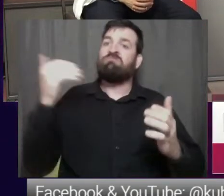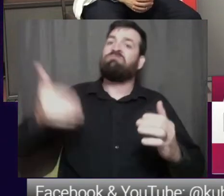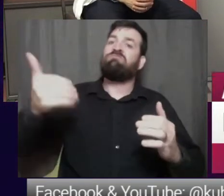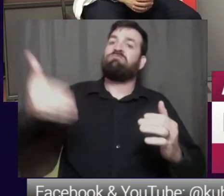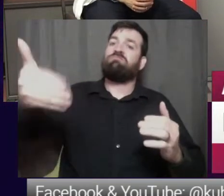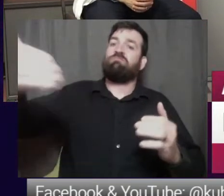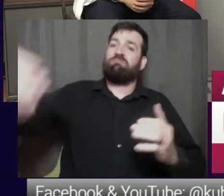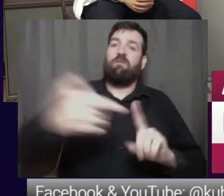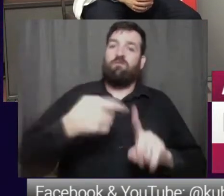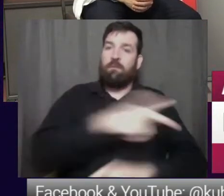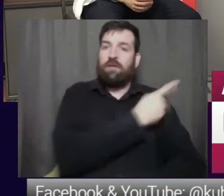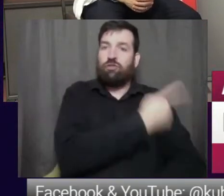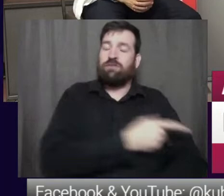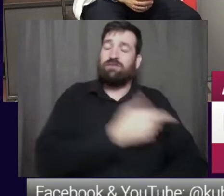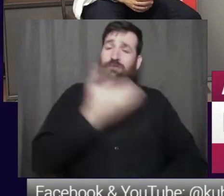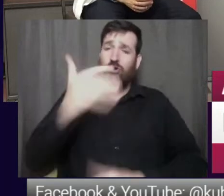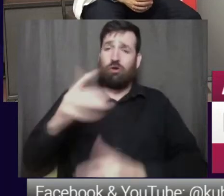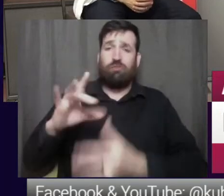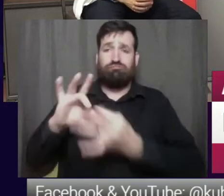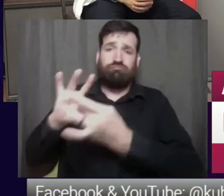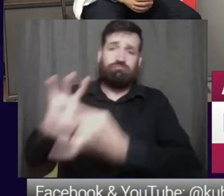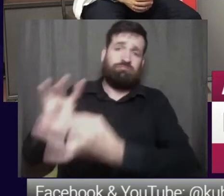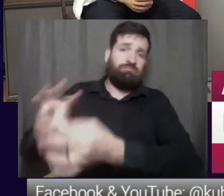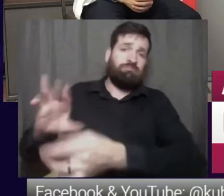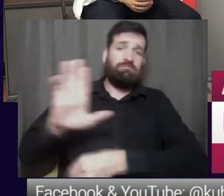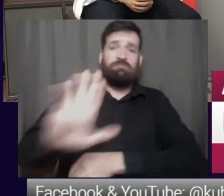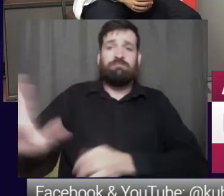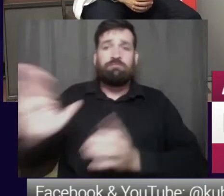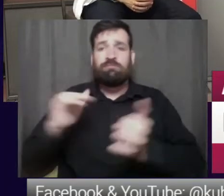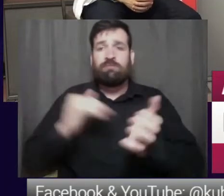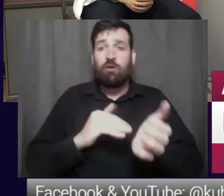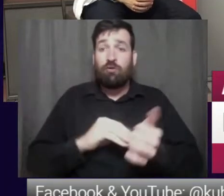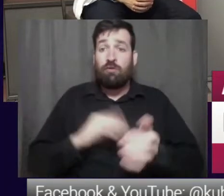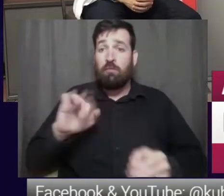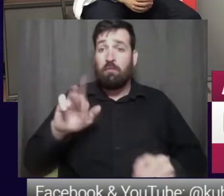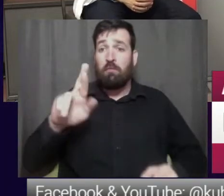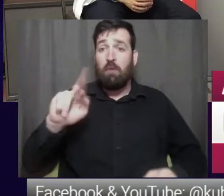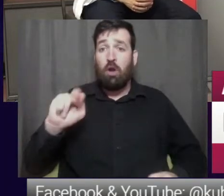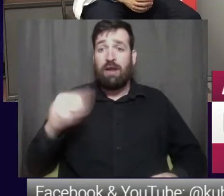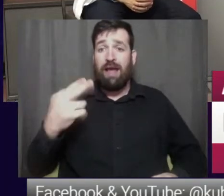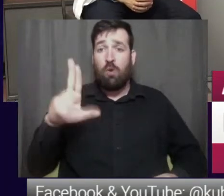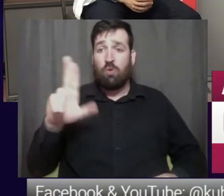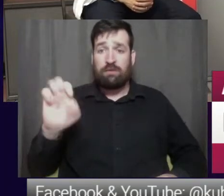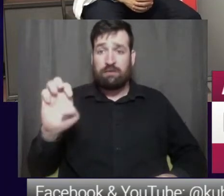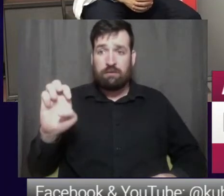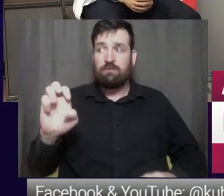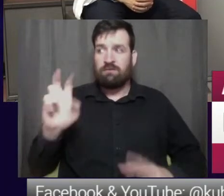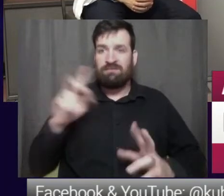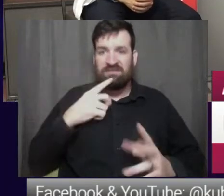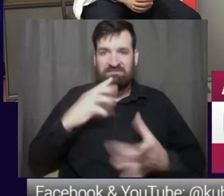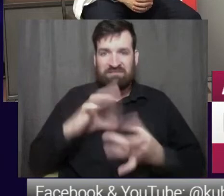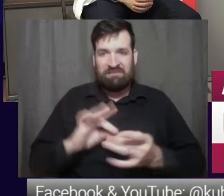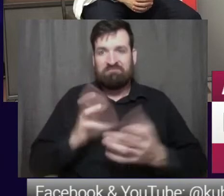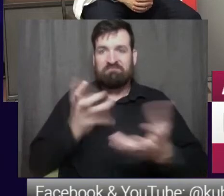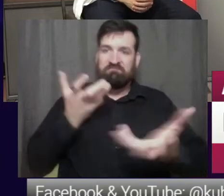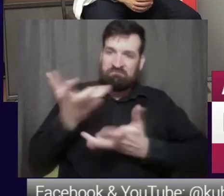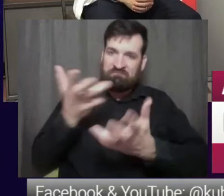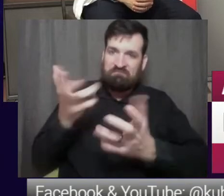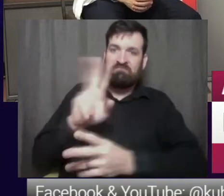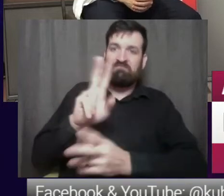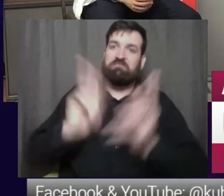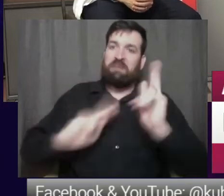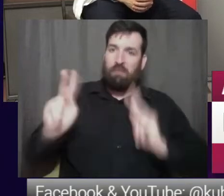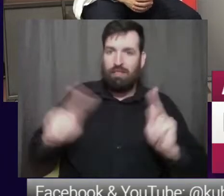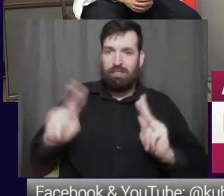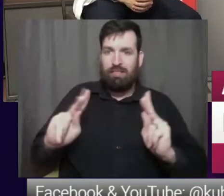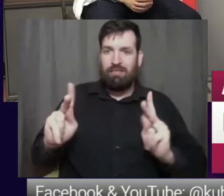good bond with their doctors like you and the Barnhouses is that they say you treated them like people. Just, you saw the humanity in